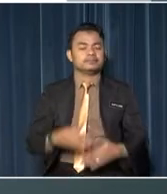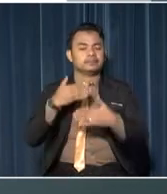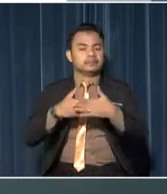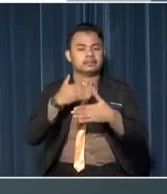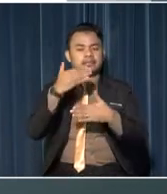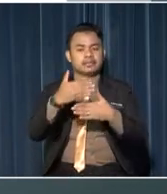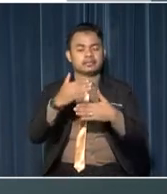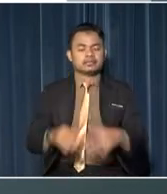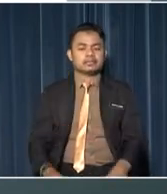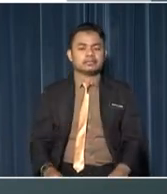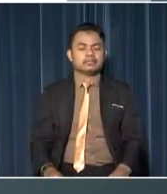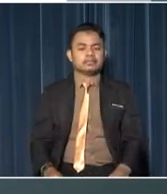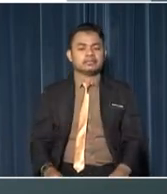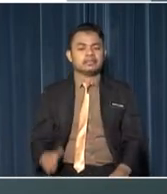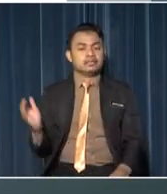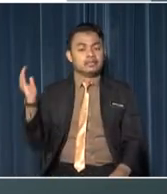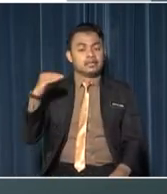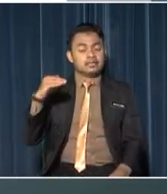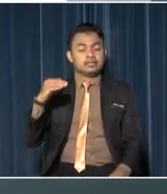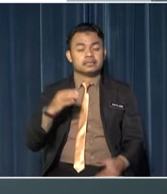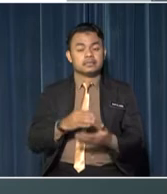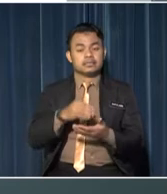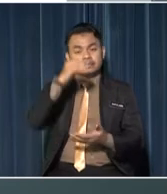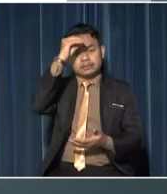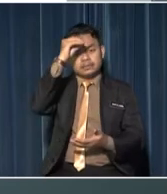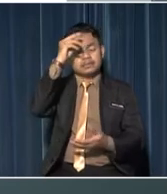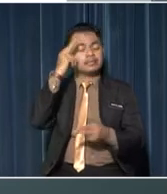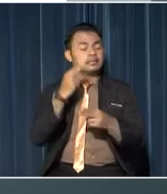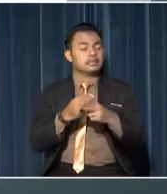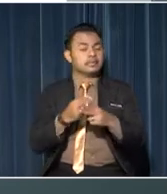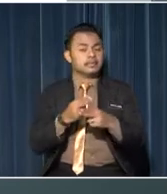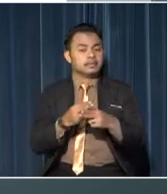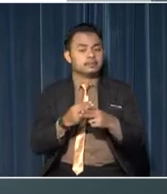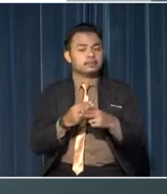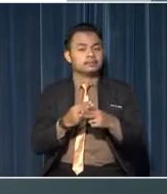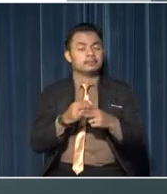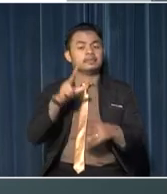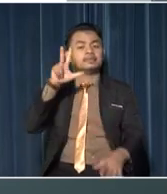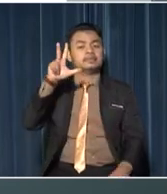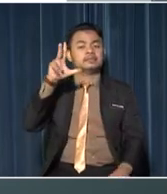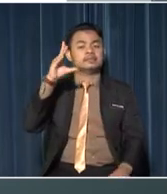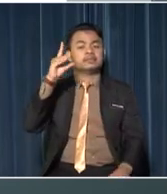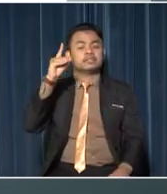Next, let's learn to name some three-dimensional shapes.